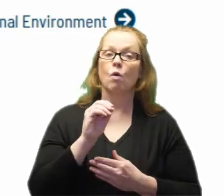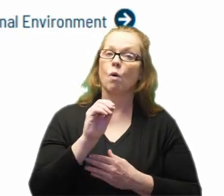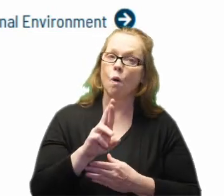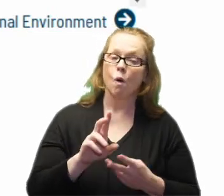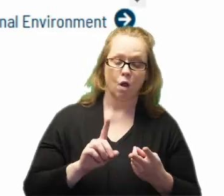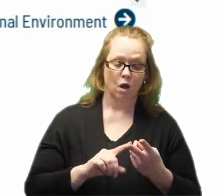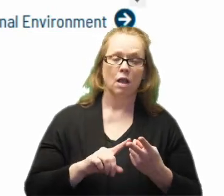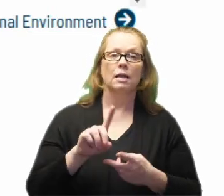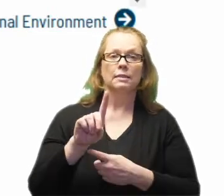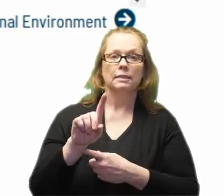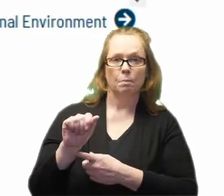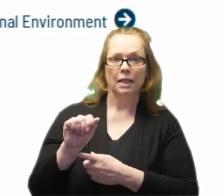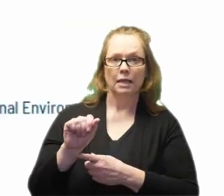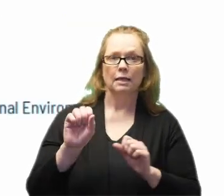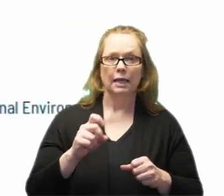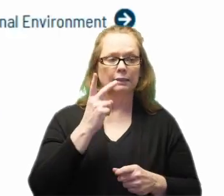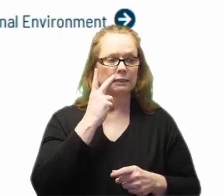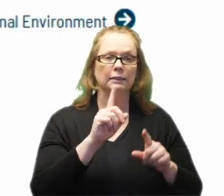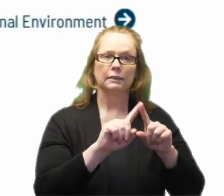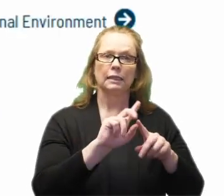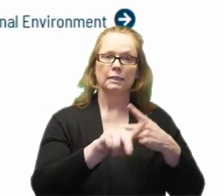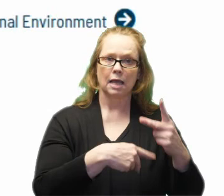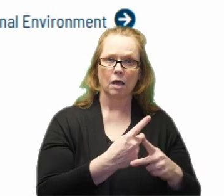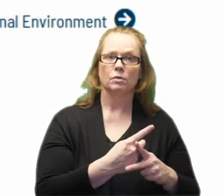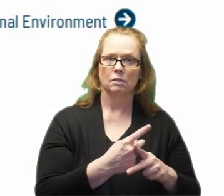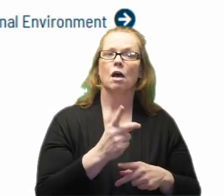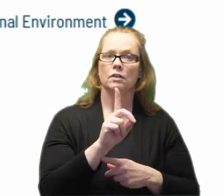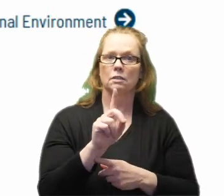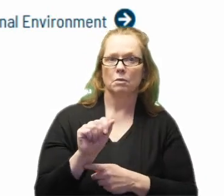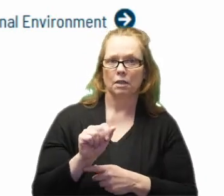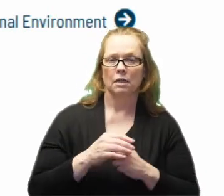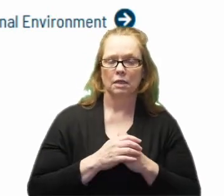or disabilities to see the types of disabilities.